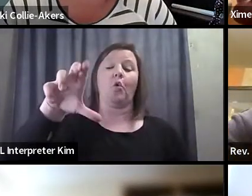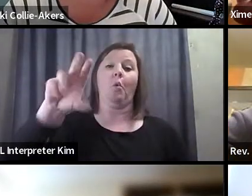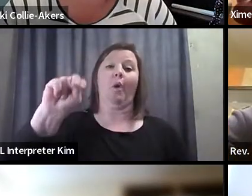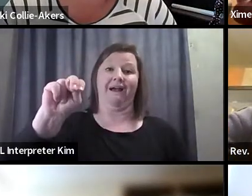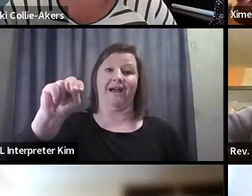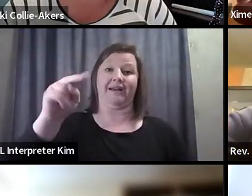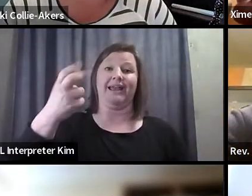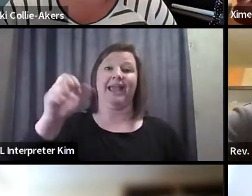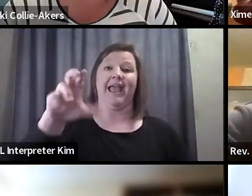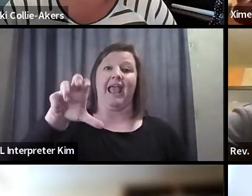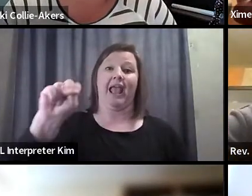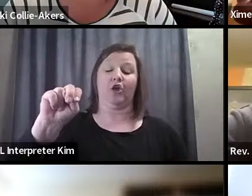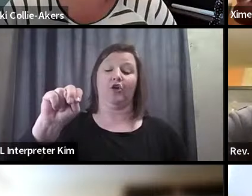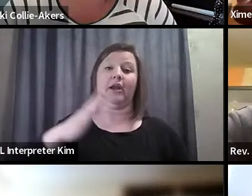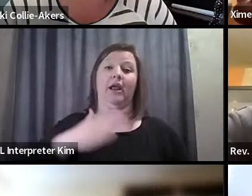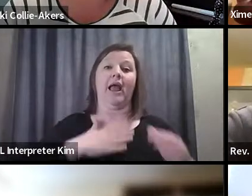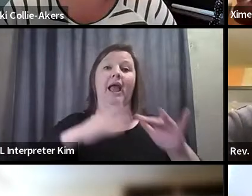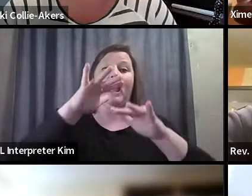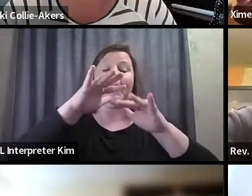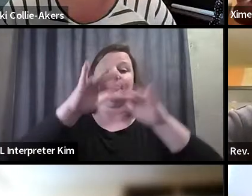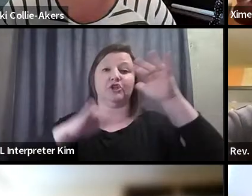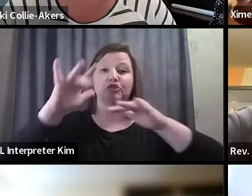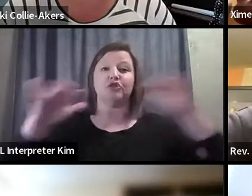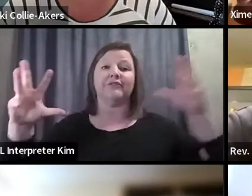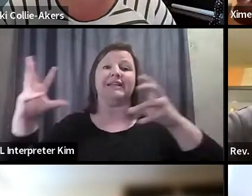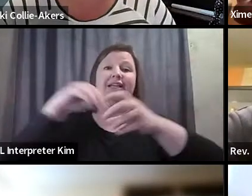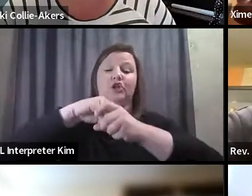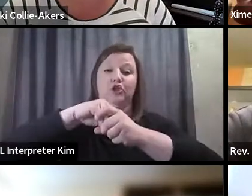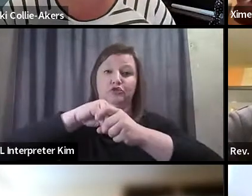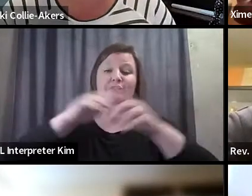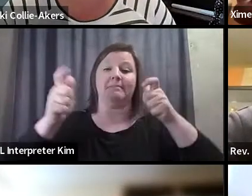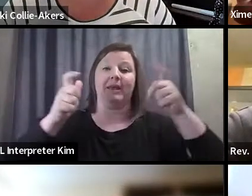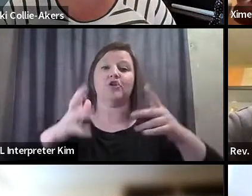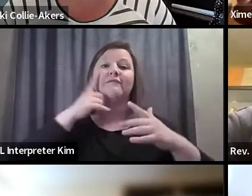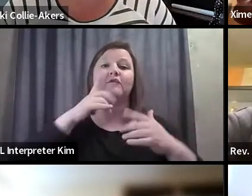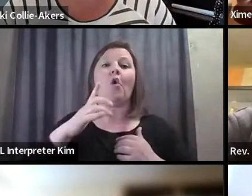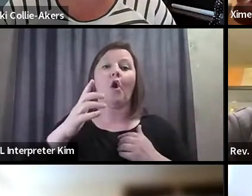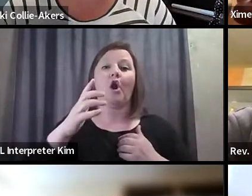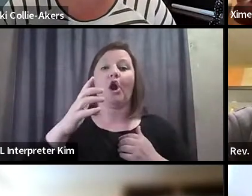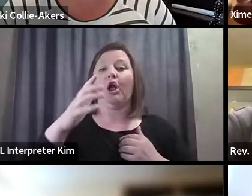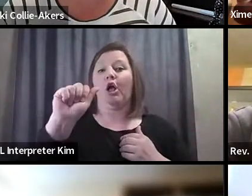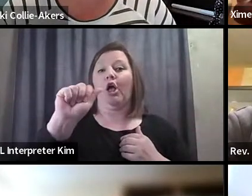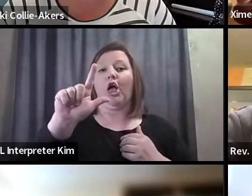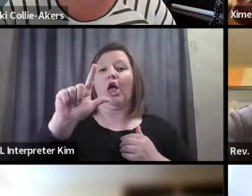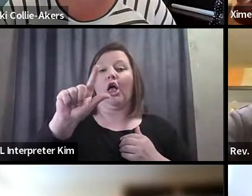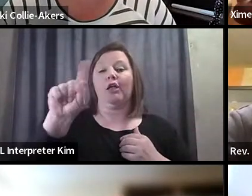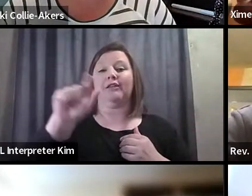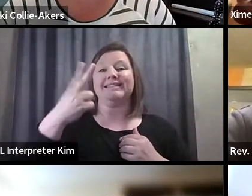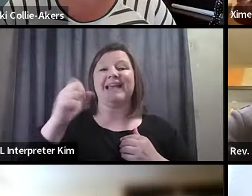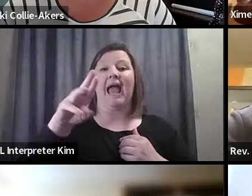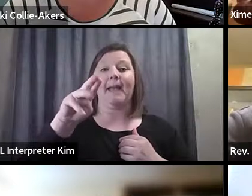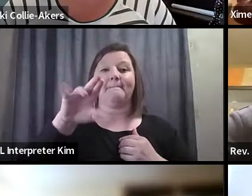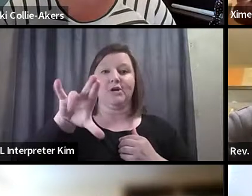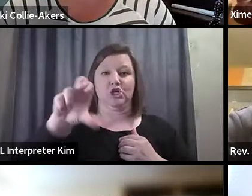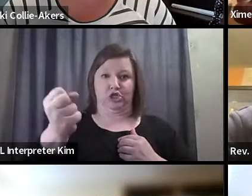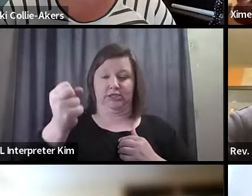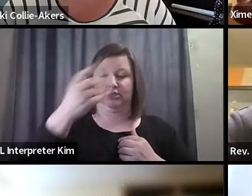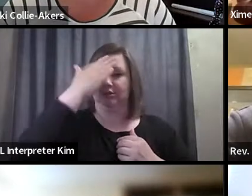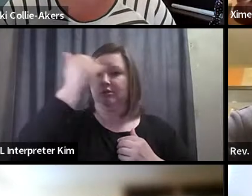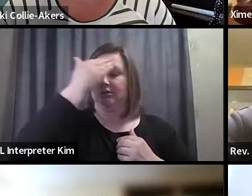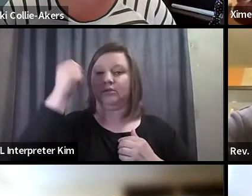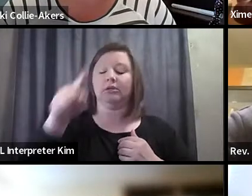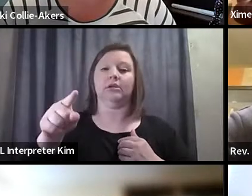Inclusion Manager for the Alzheimer's Association. My job is to bring resources, tools, and support to our underserved